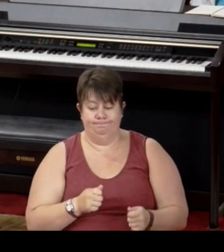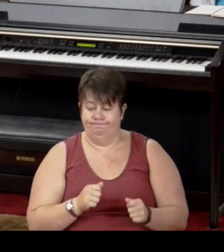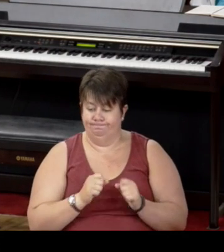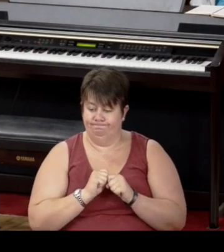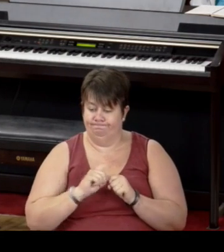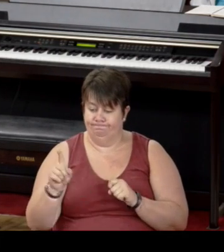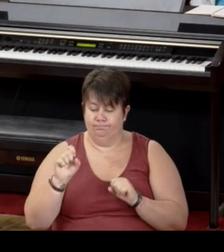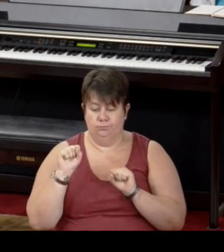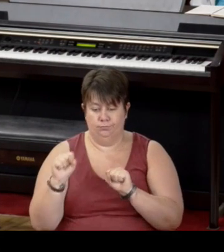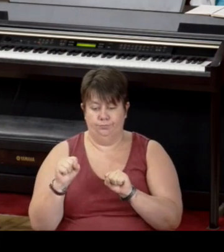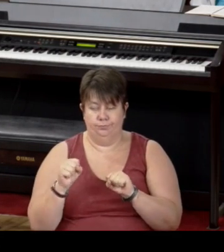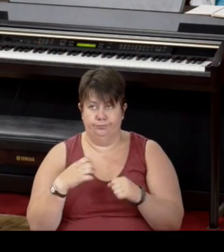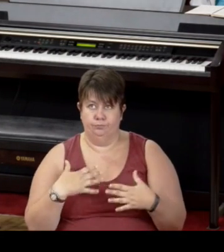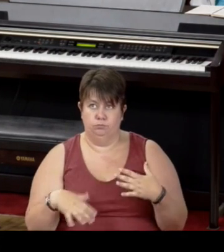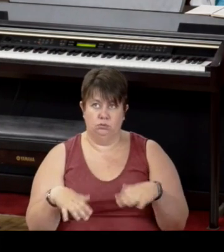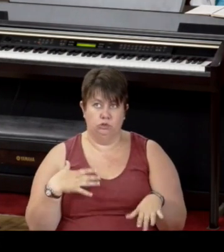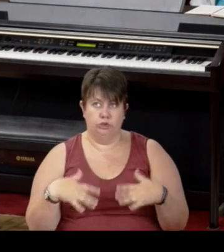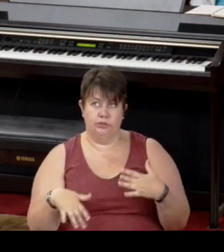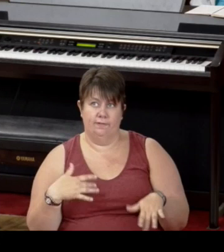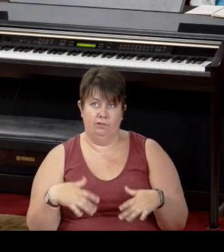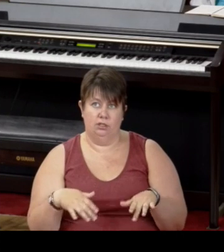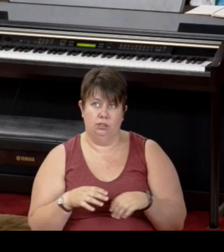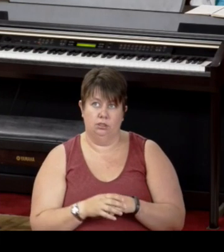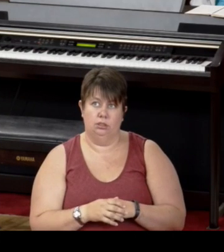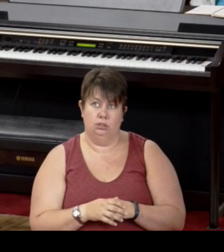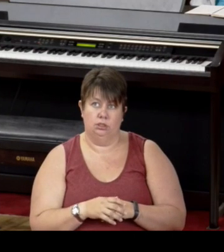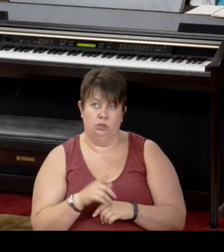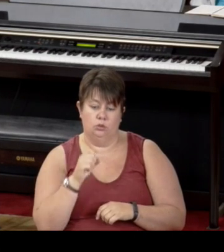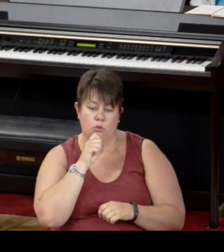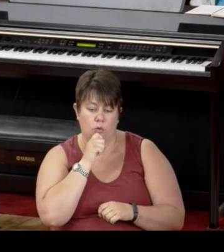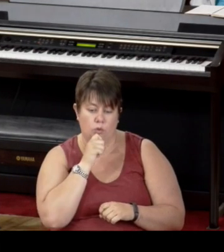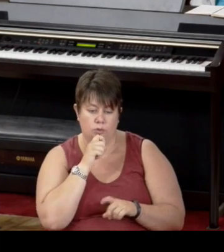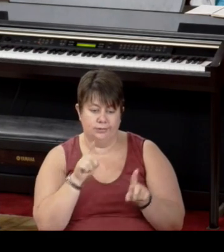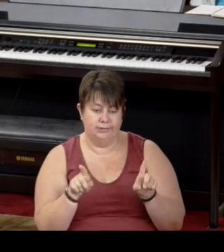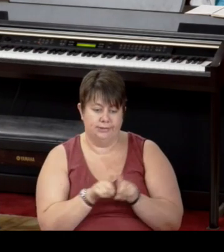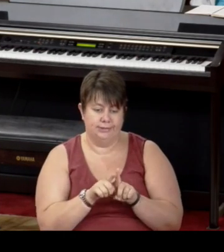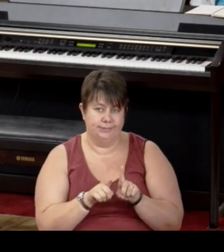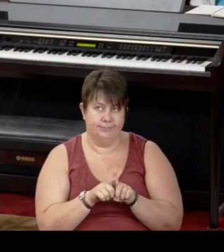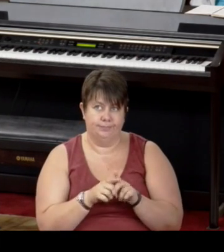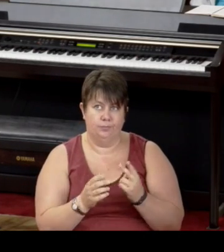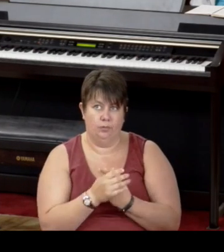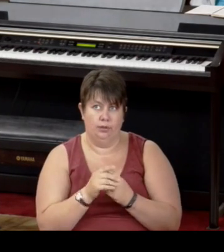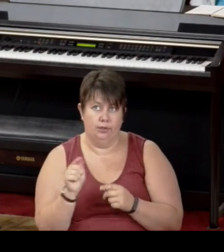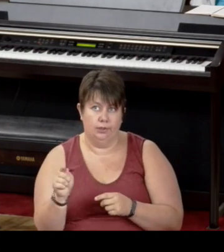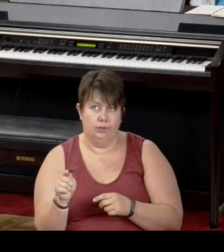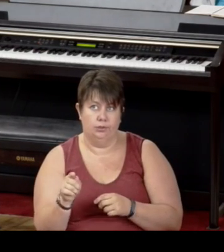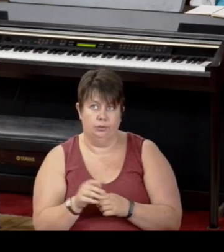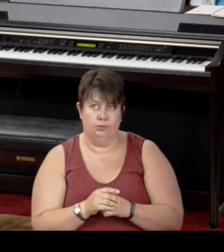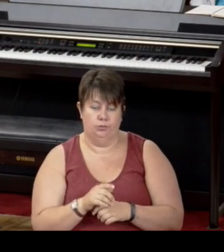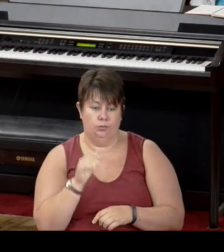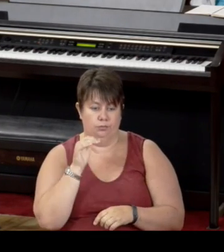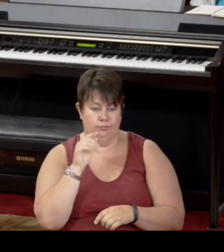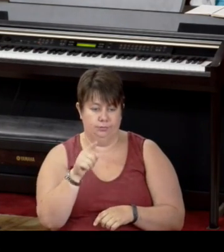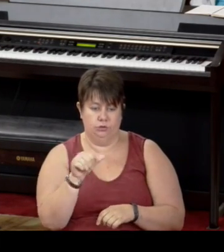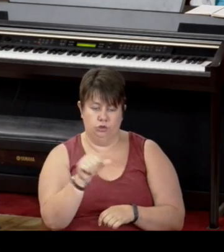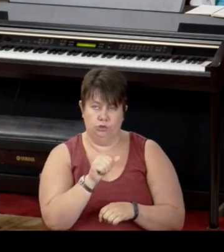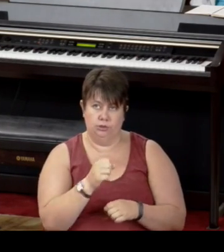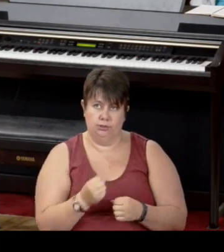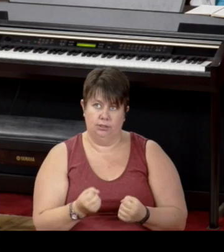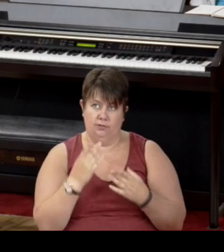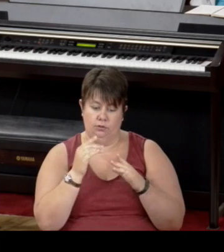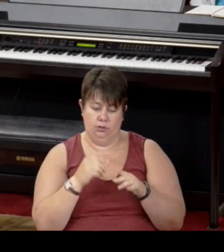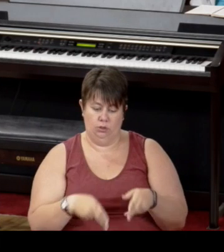of suffering, and I will make those who commit adultery with her suffer intensely unless they repent of her